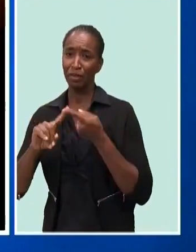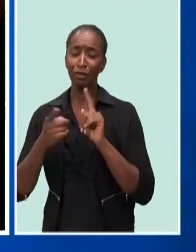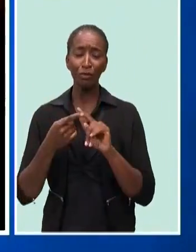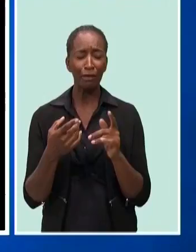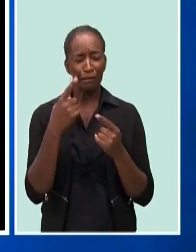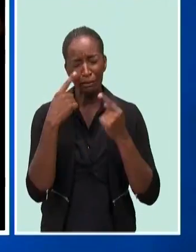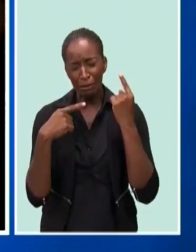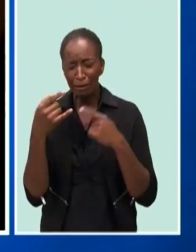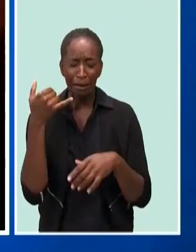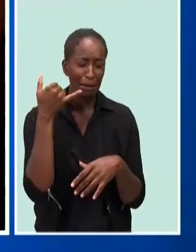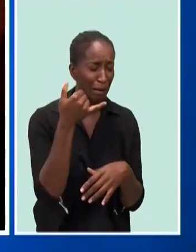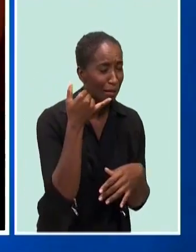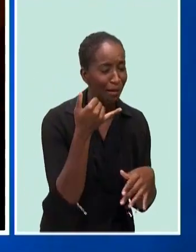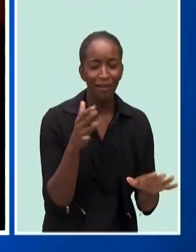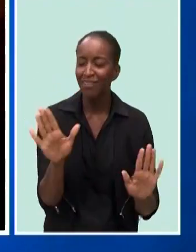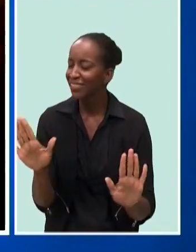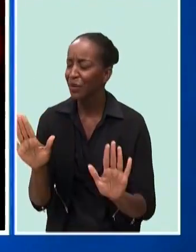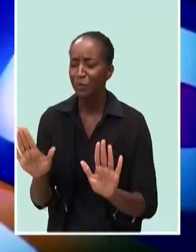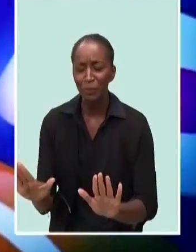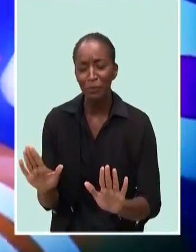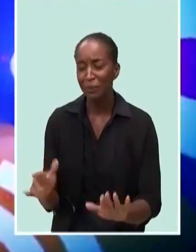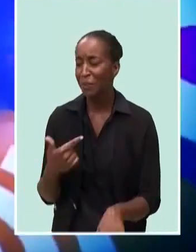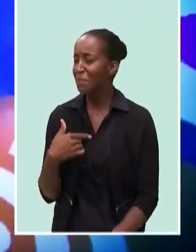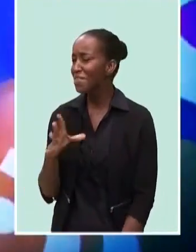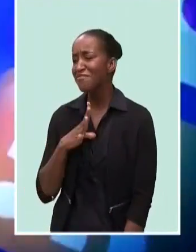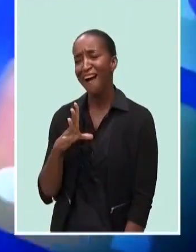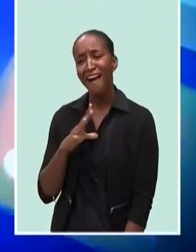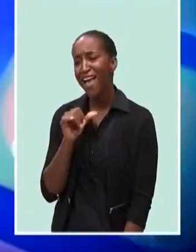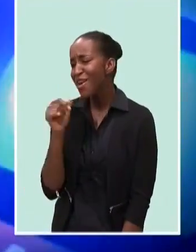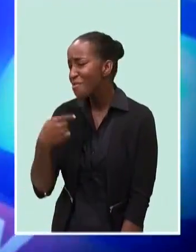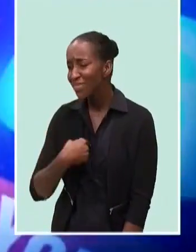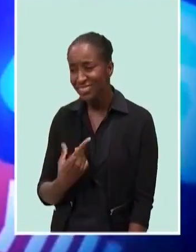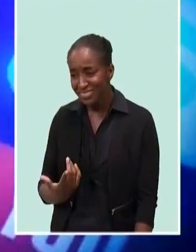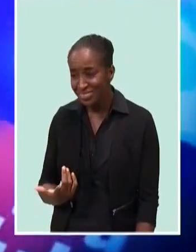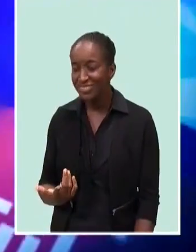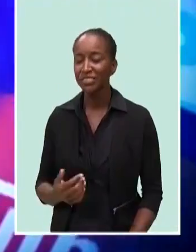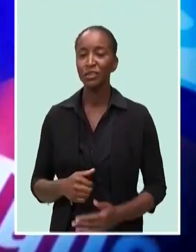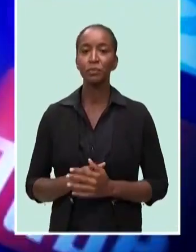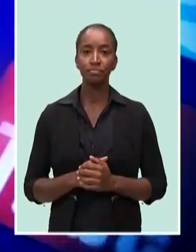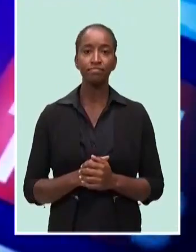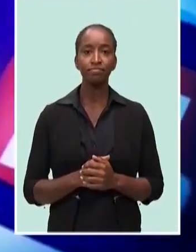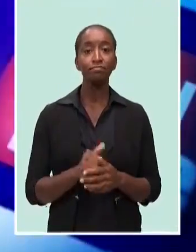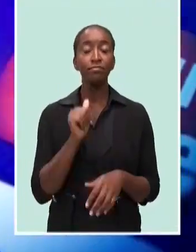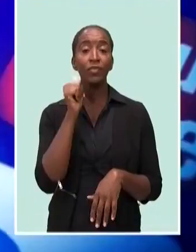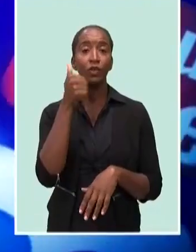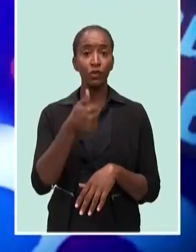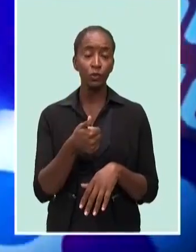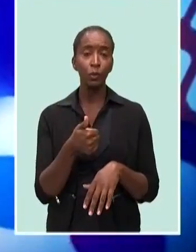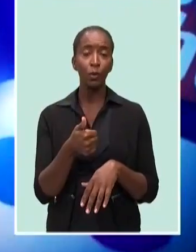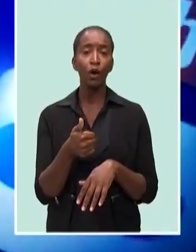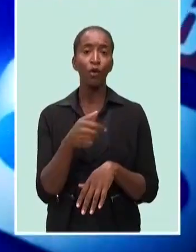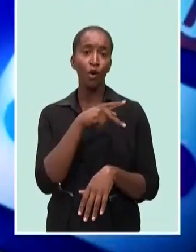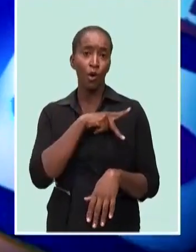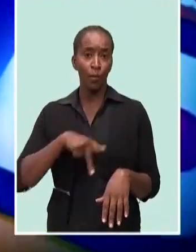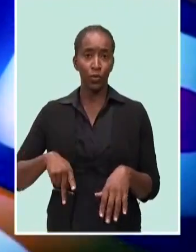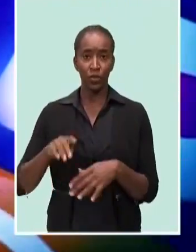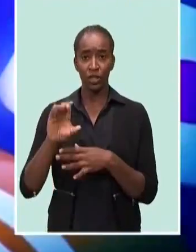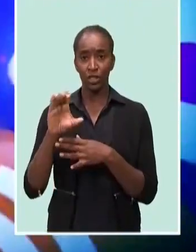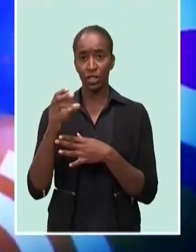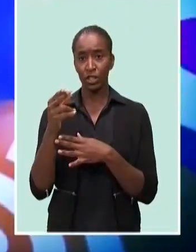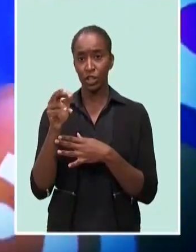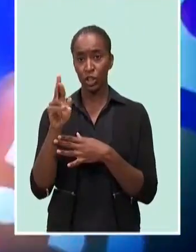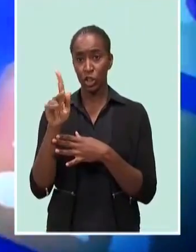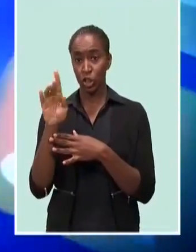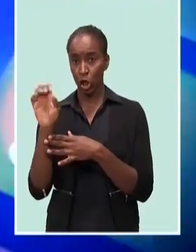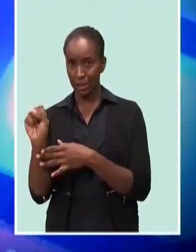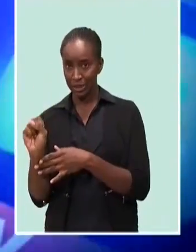son's phone have not stopped ringing." Well, tomorrow, Britain's Prince Charles and his wife Camilla, the Duchess of